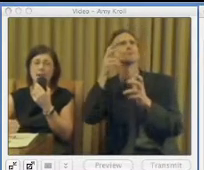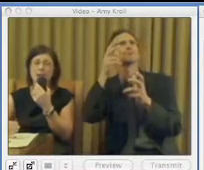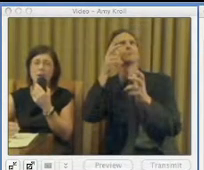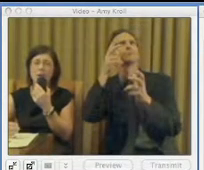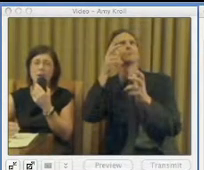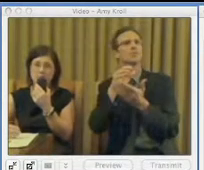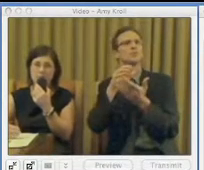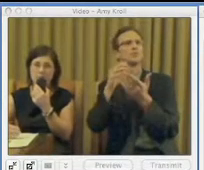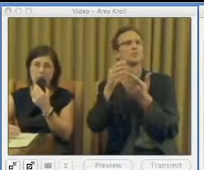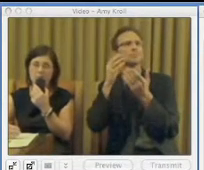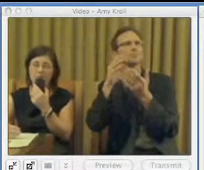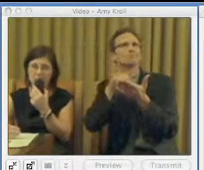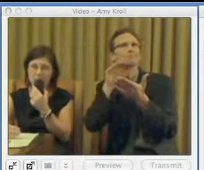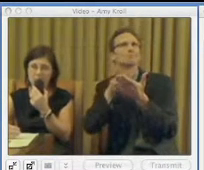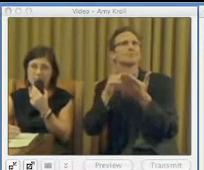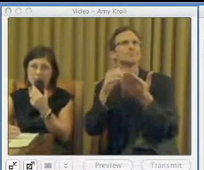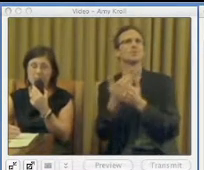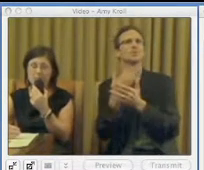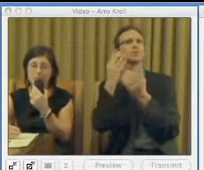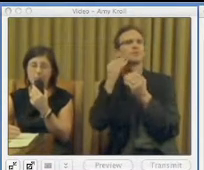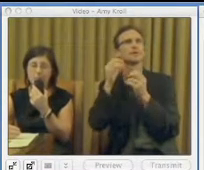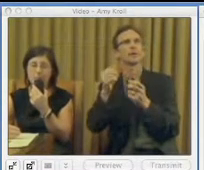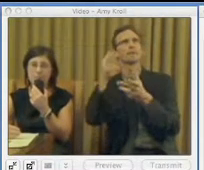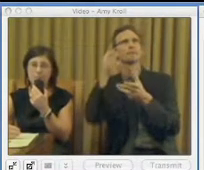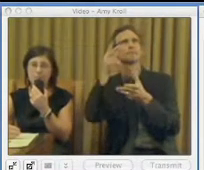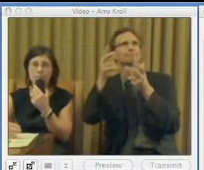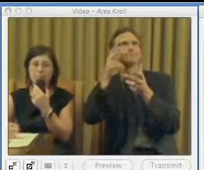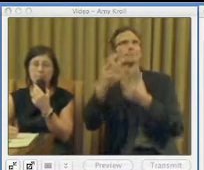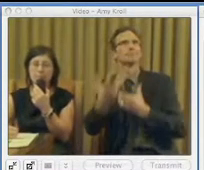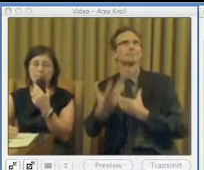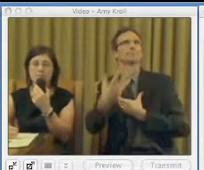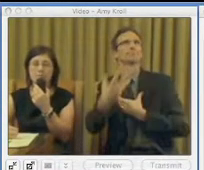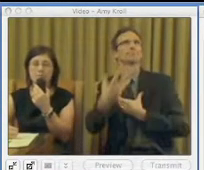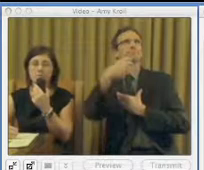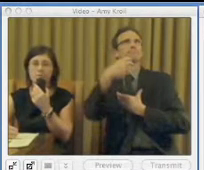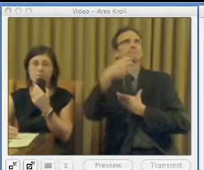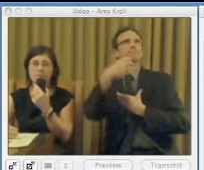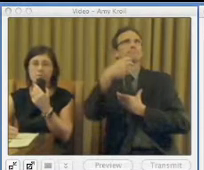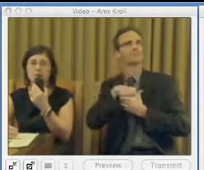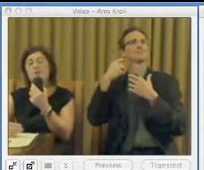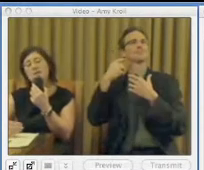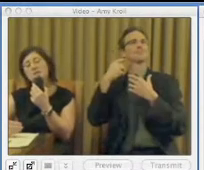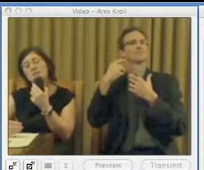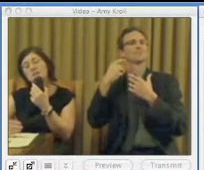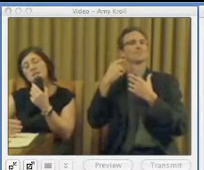they learn? What can they take away from that conference?